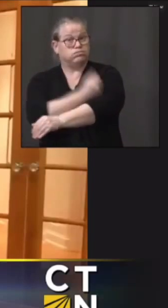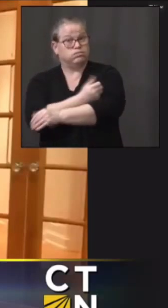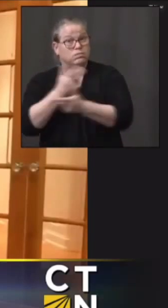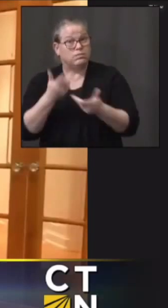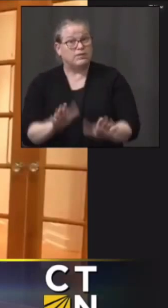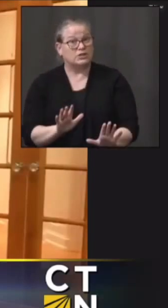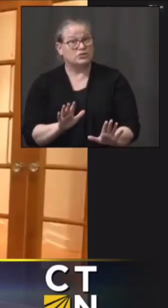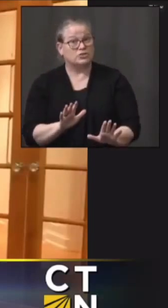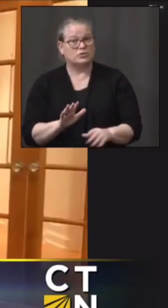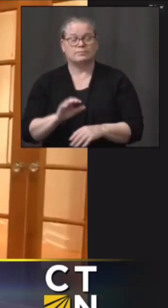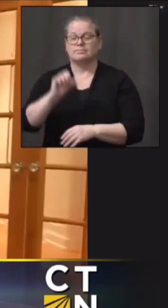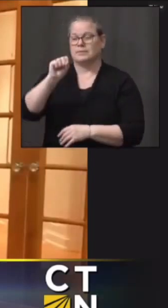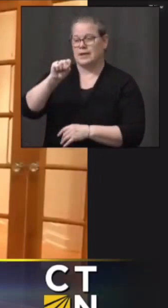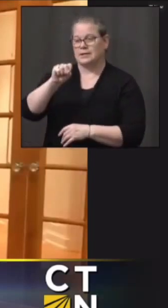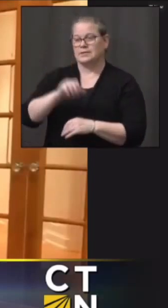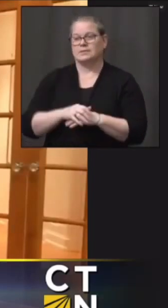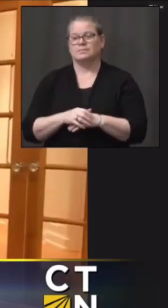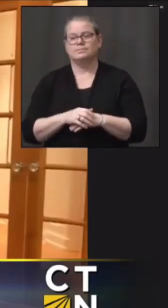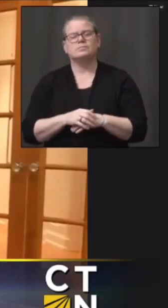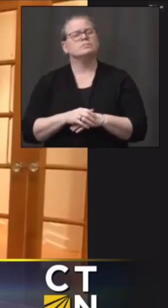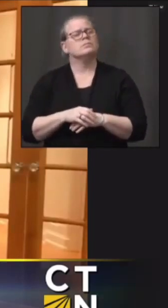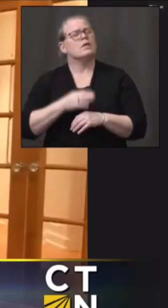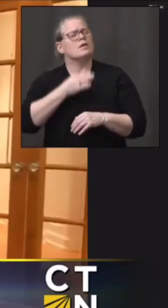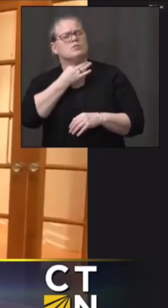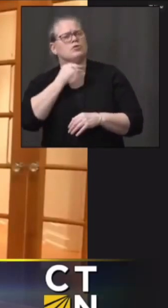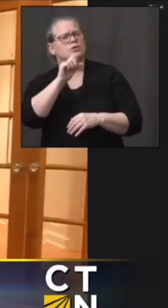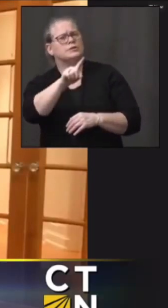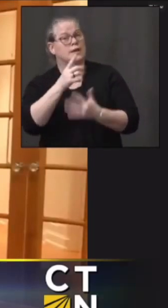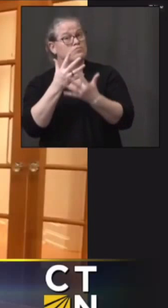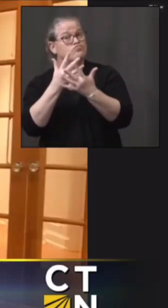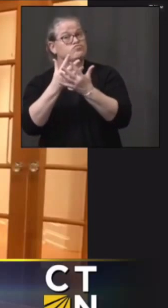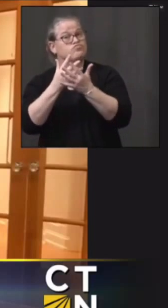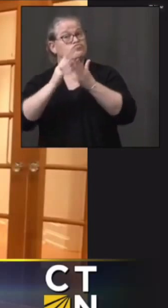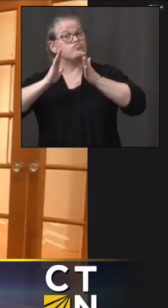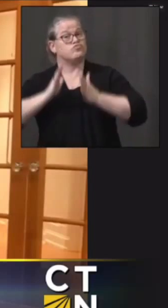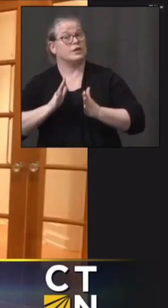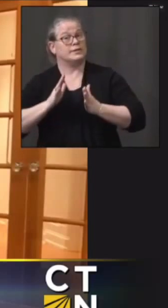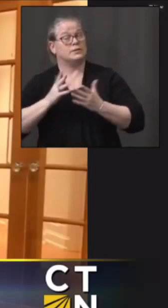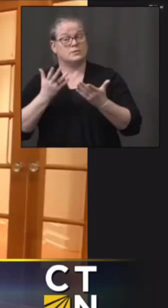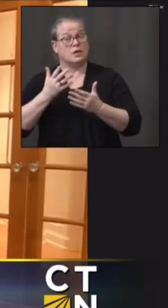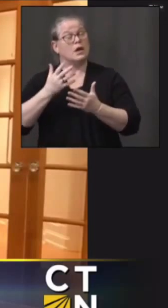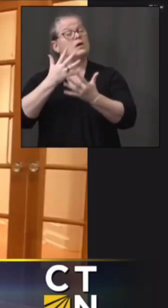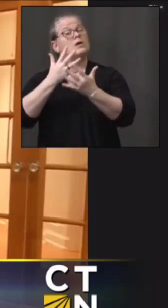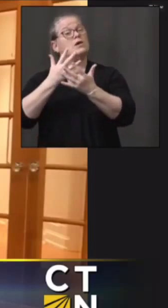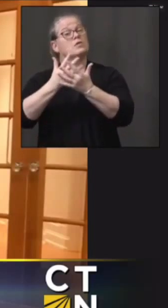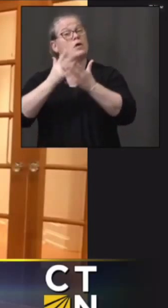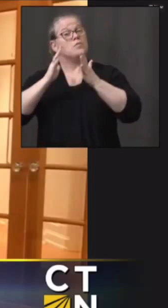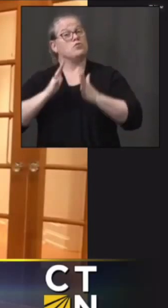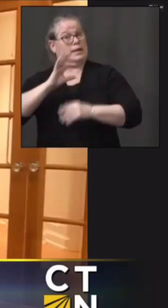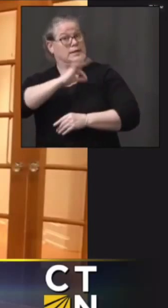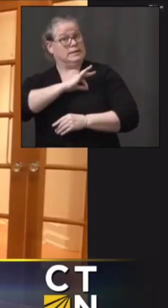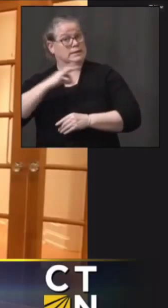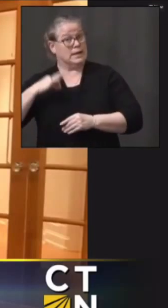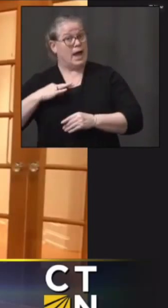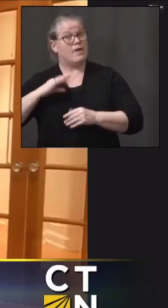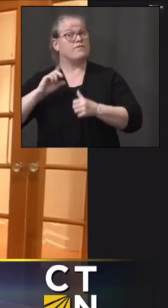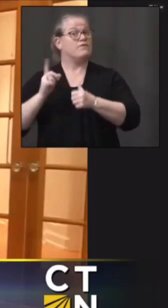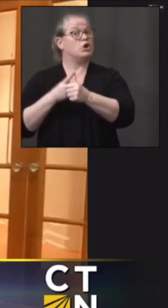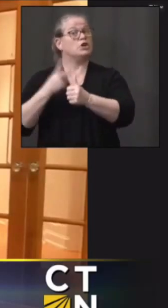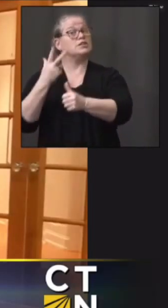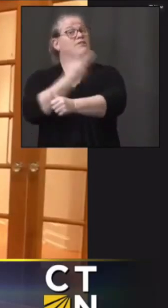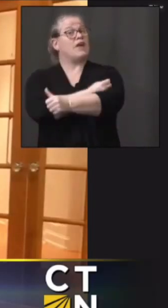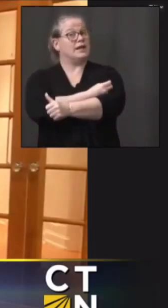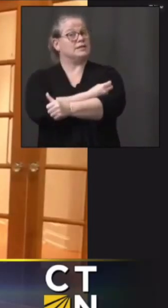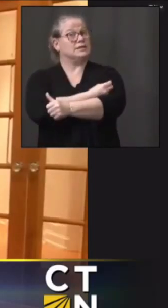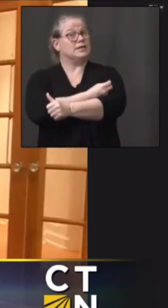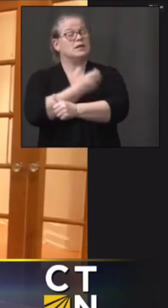prisons, are staff members going to be vaccinated before inmates? If so, why? So now you're into